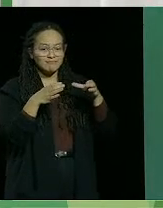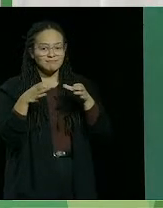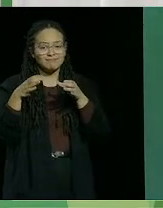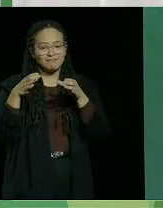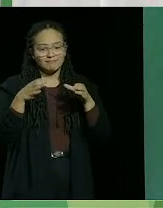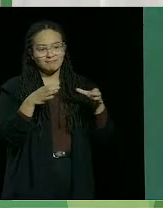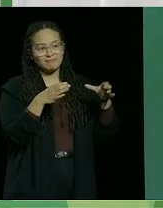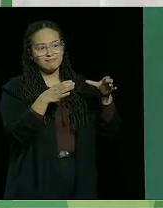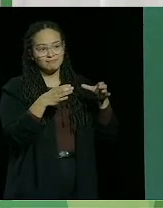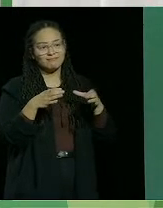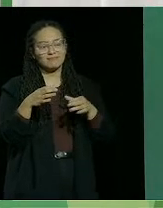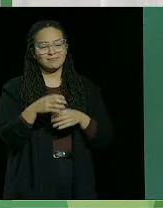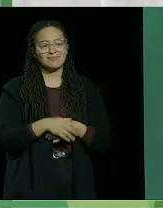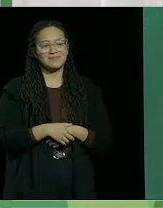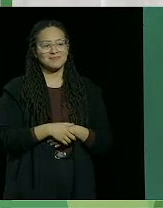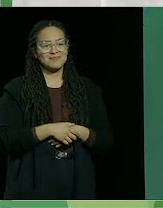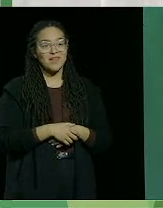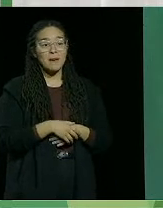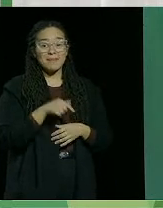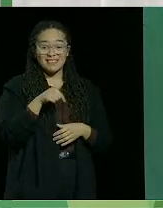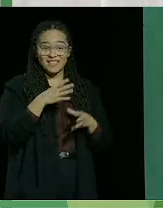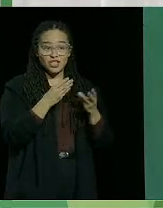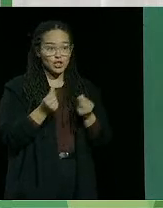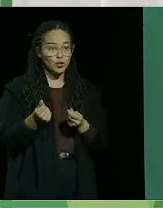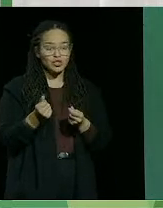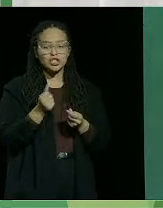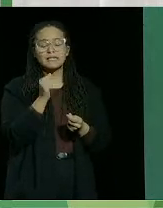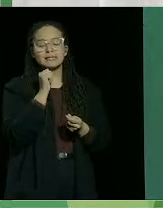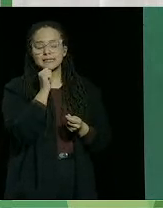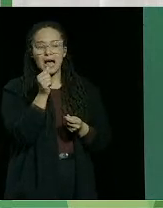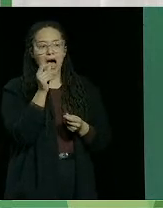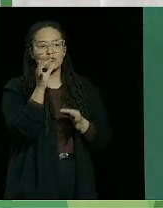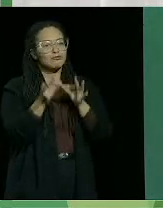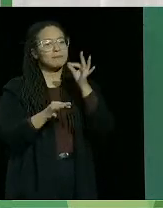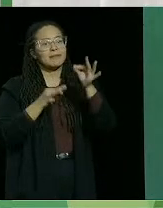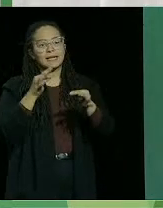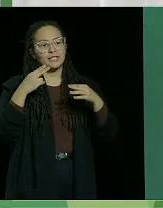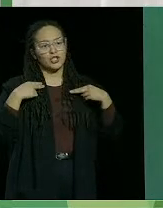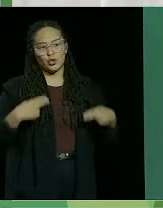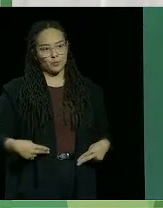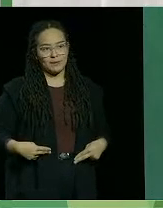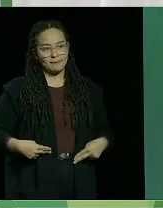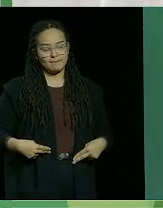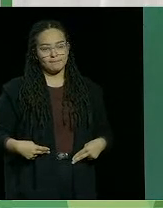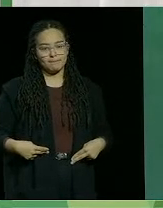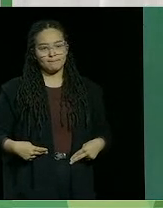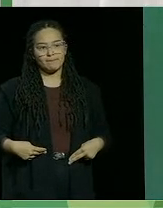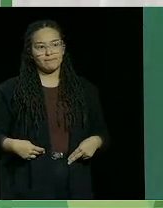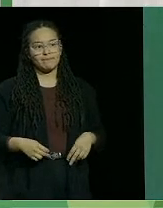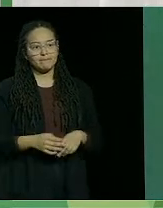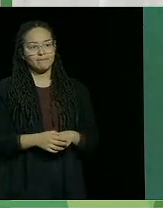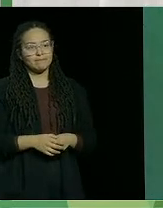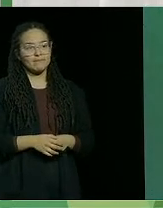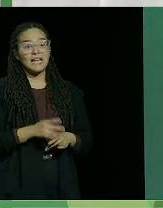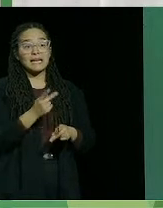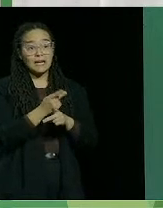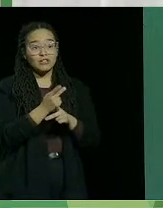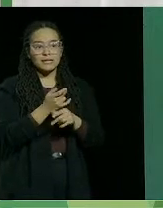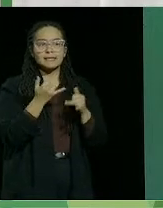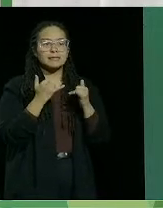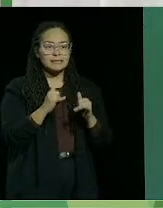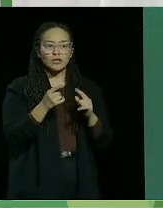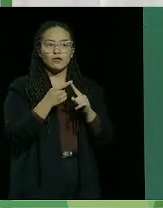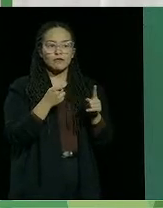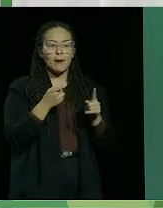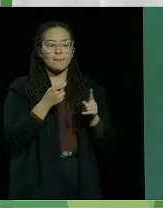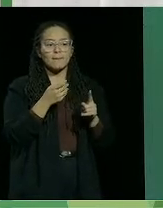rocking function. But what this solution doesn't do is replace the human element. Caretaking still